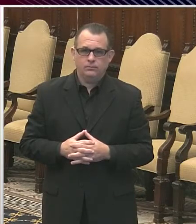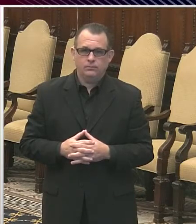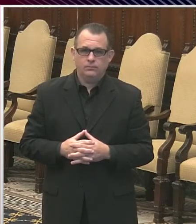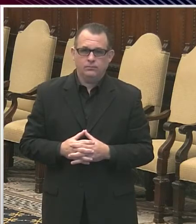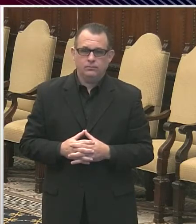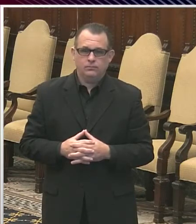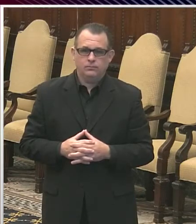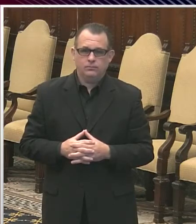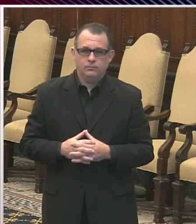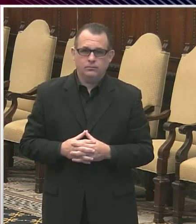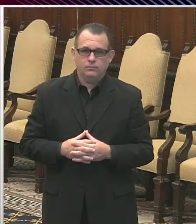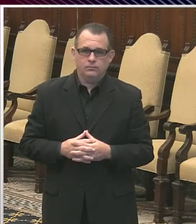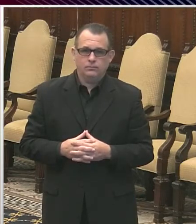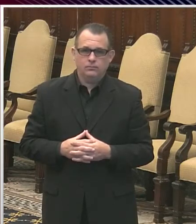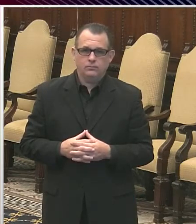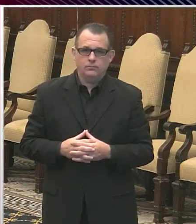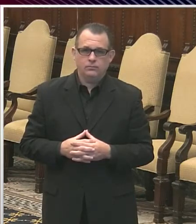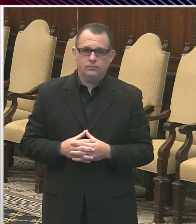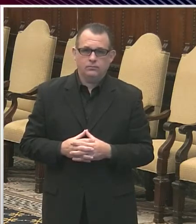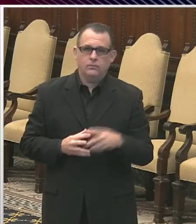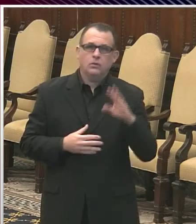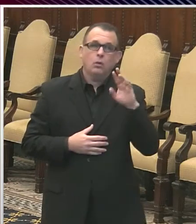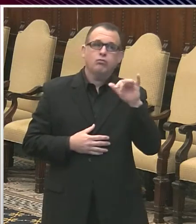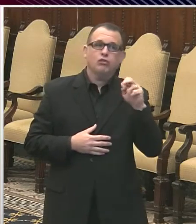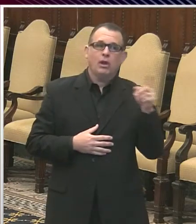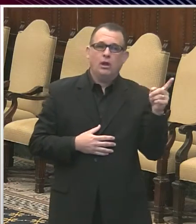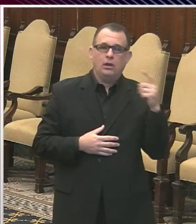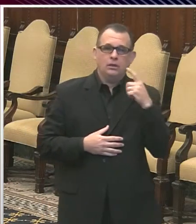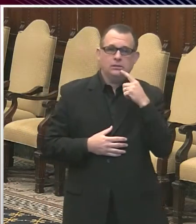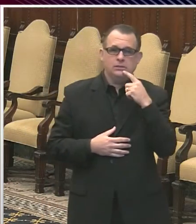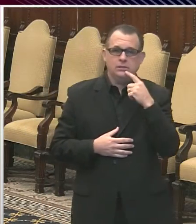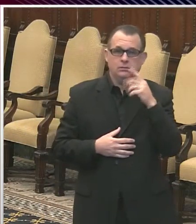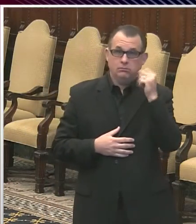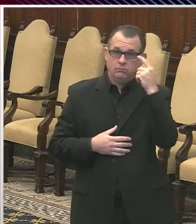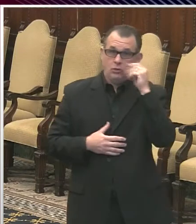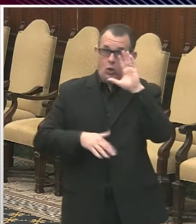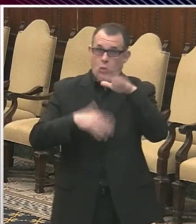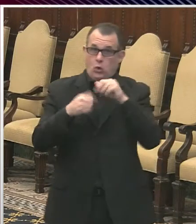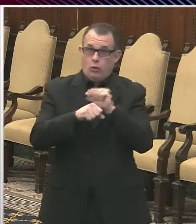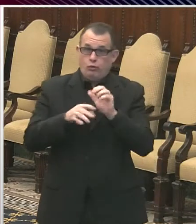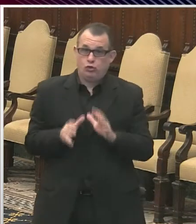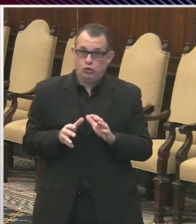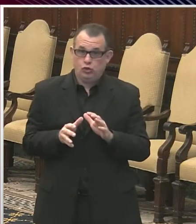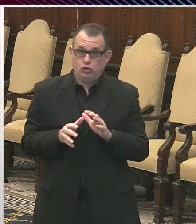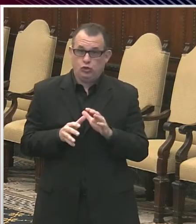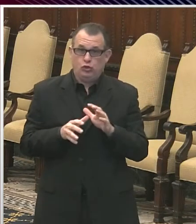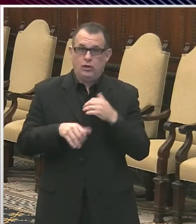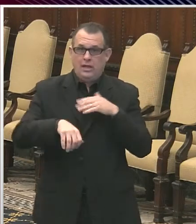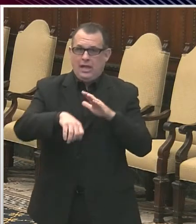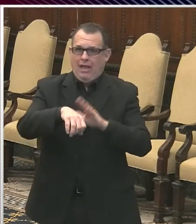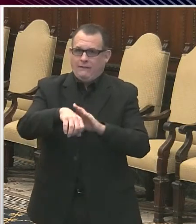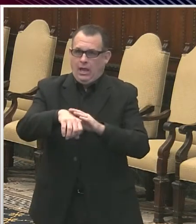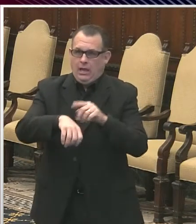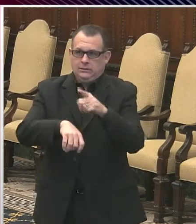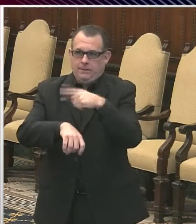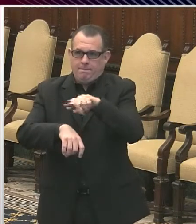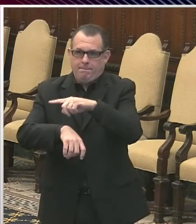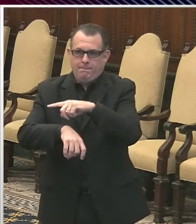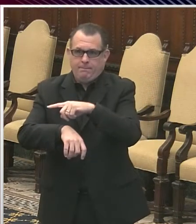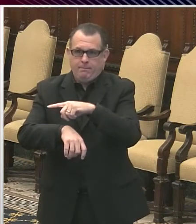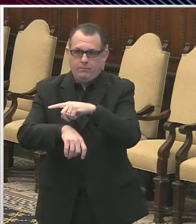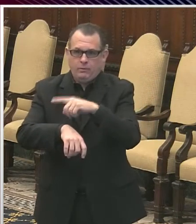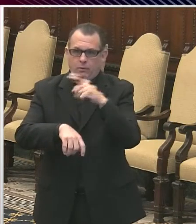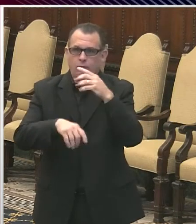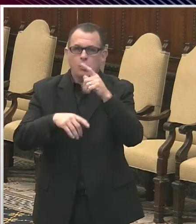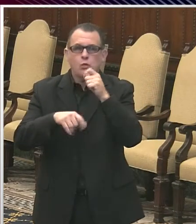Sorry, it took me a second to unmute. All of our workers are being advised that, or all of our frontline workers are being